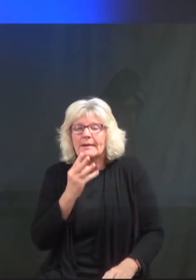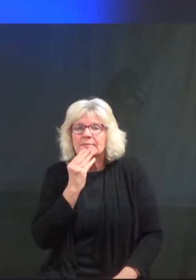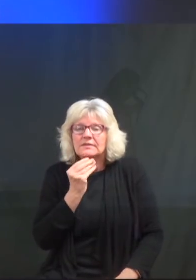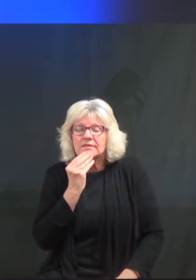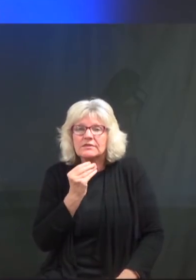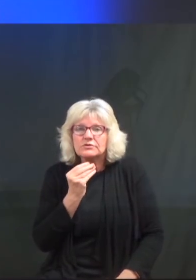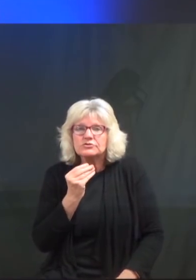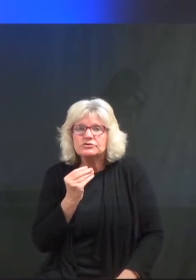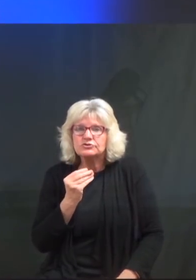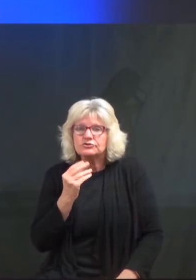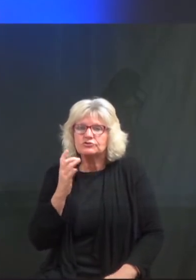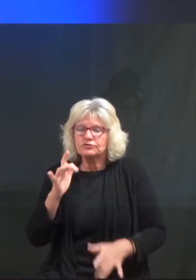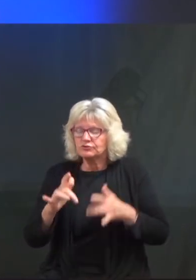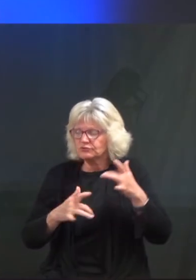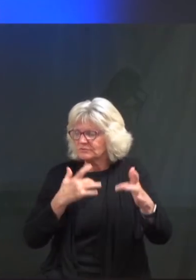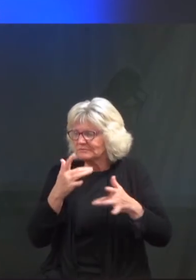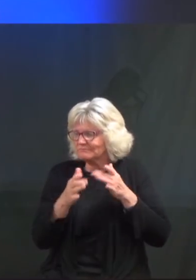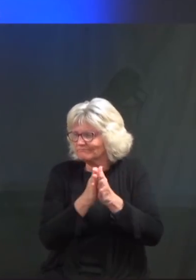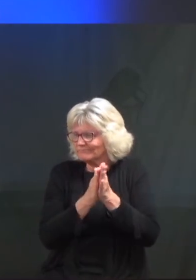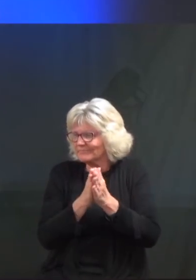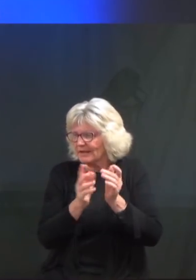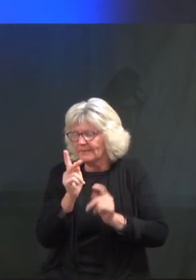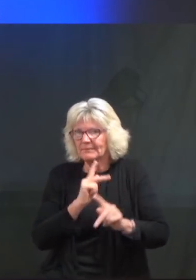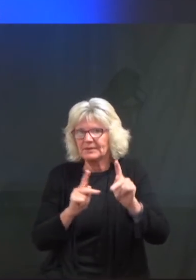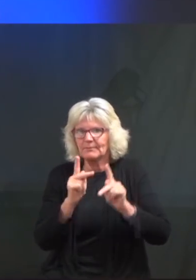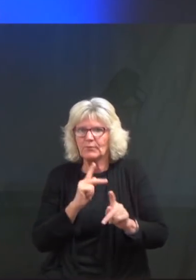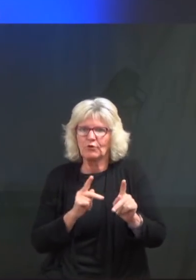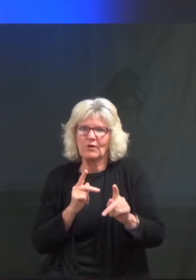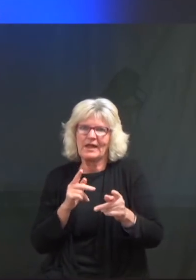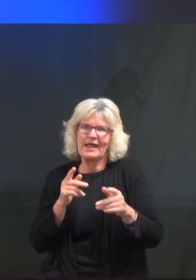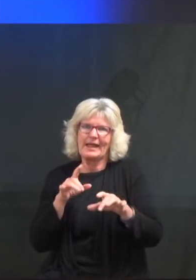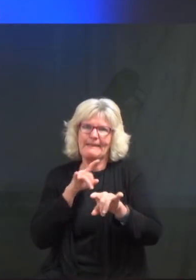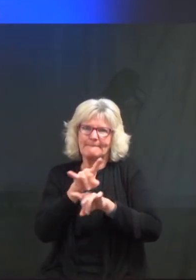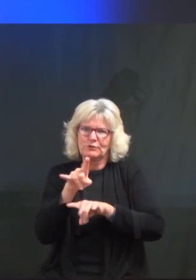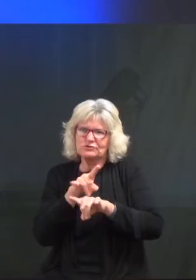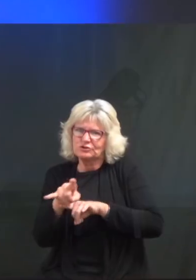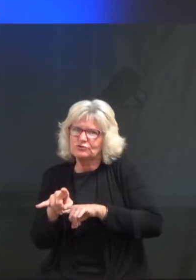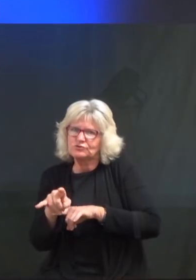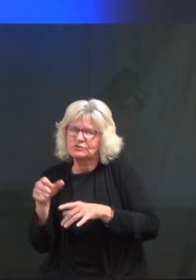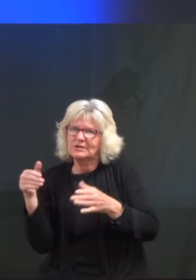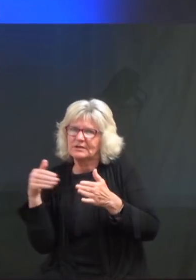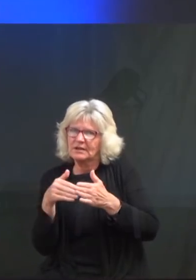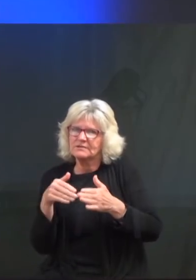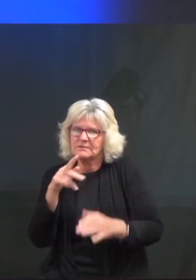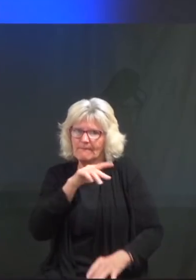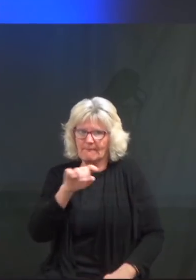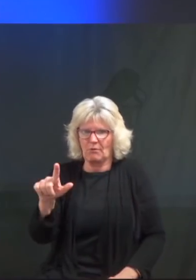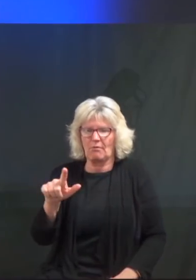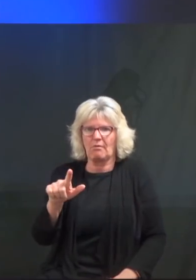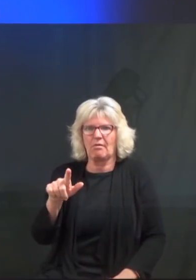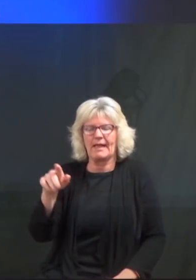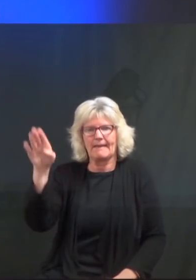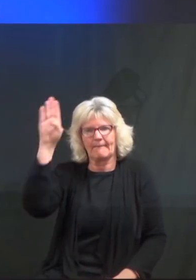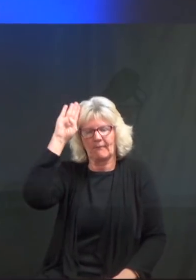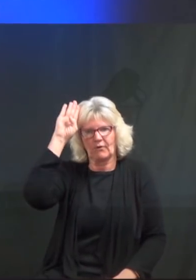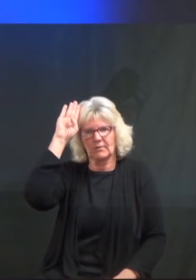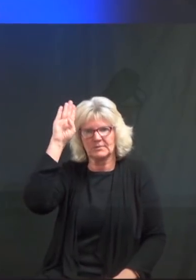high standing of the leading men of the city stirred up persecution against Paul and Barnabas and drove them out of the district.